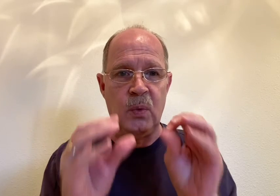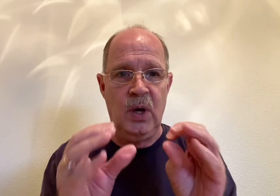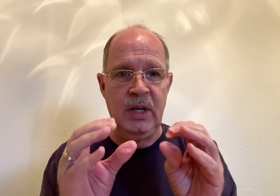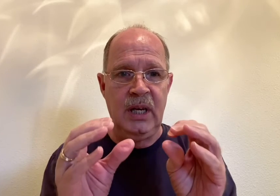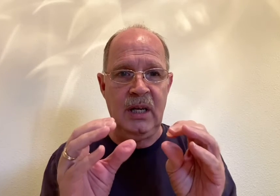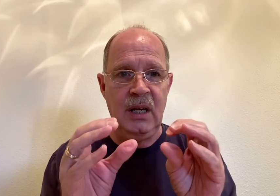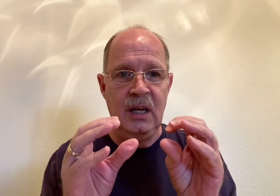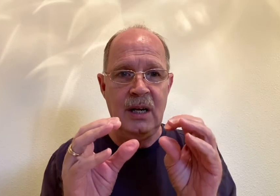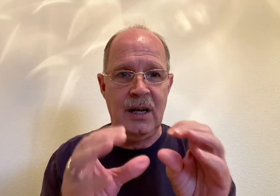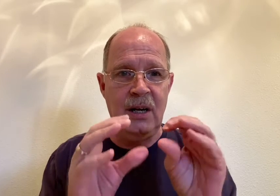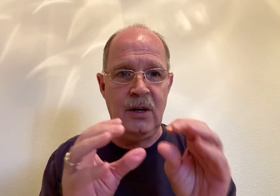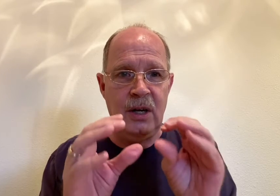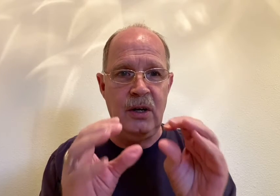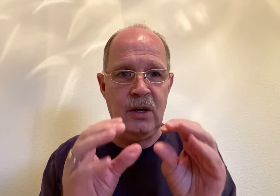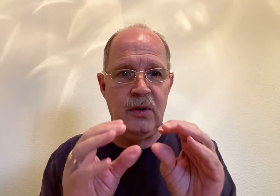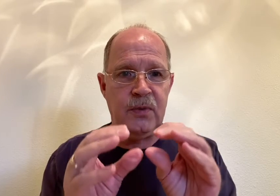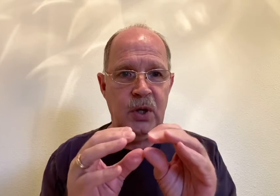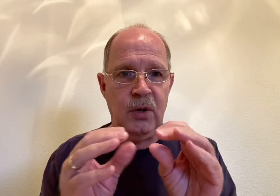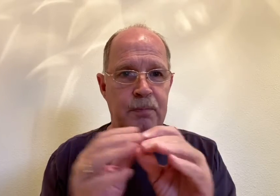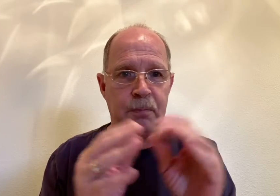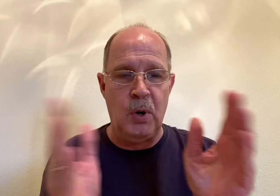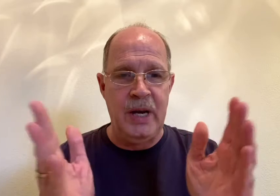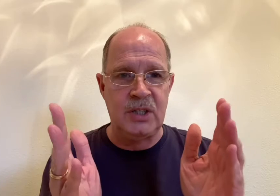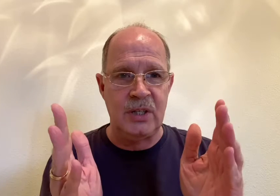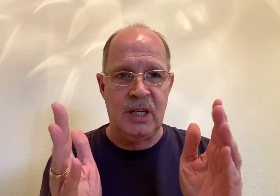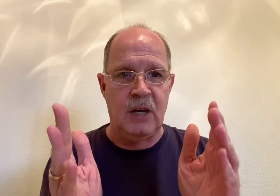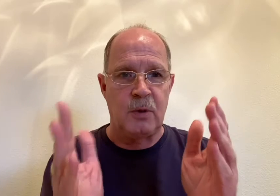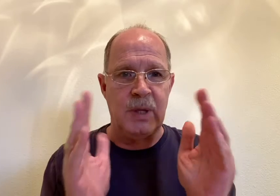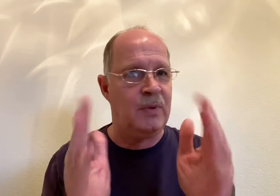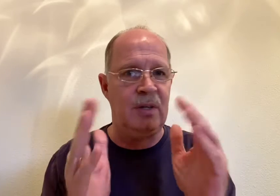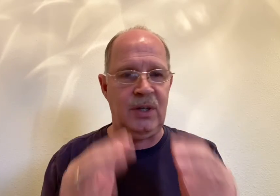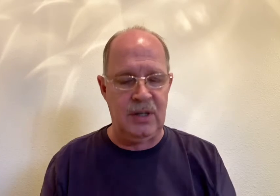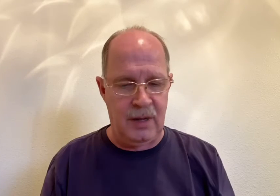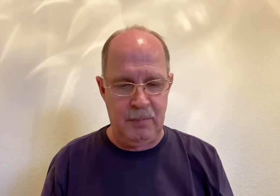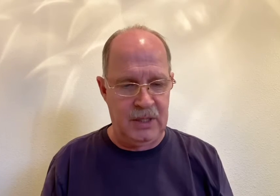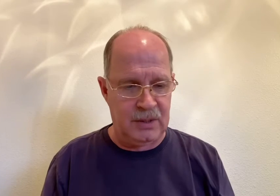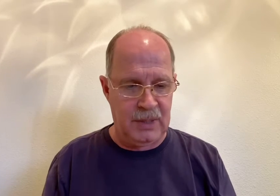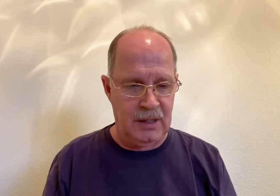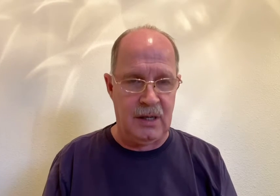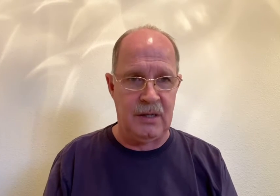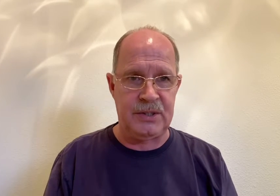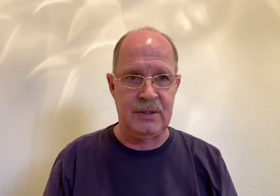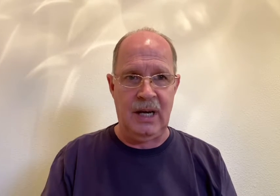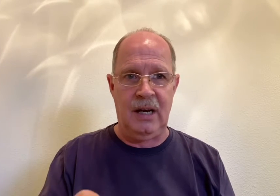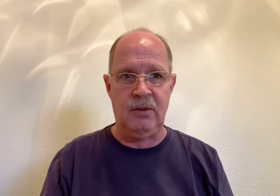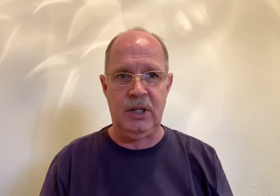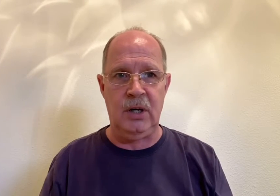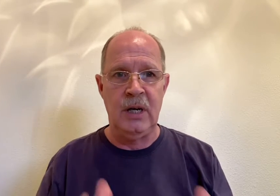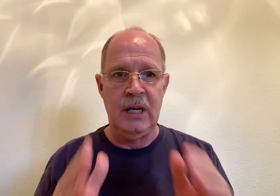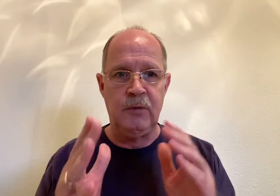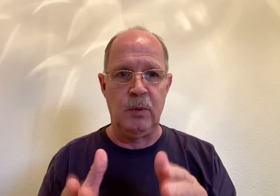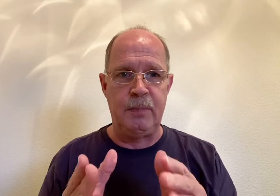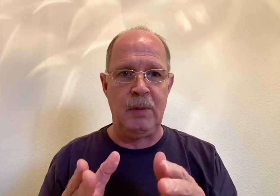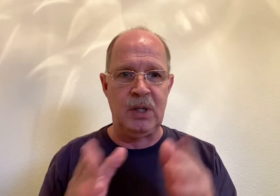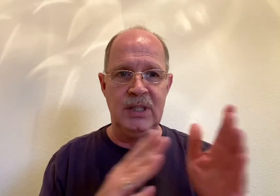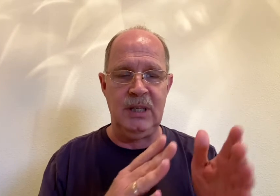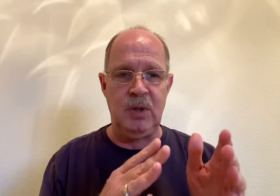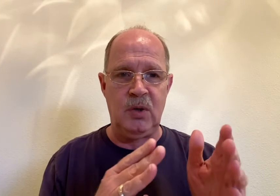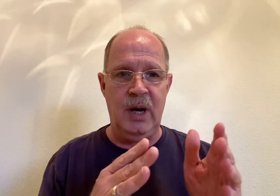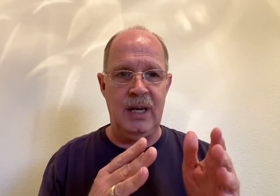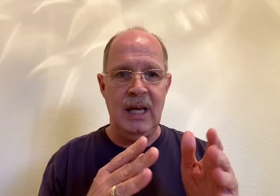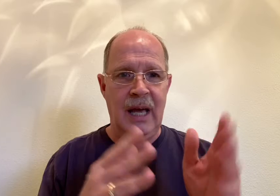the running of your branch of the government. They're not meant to be laws. I don't care if you're